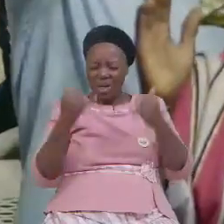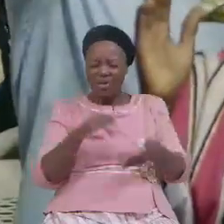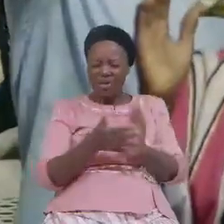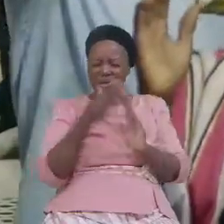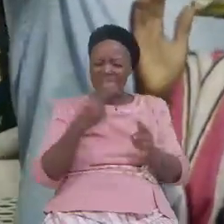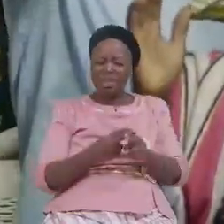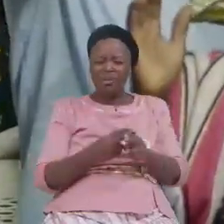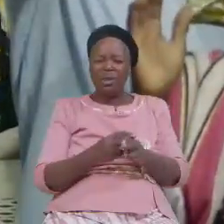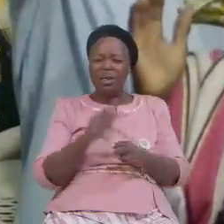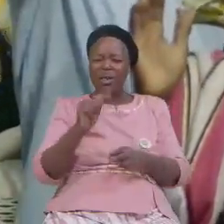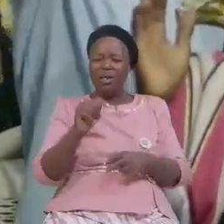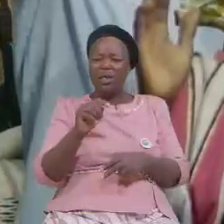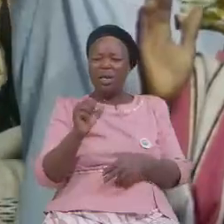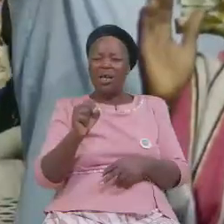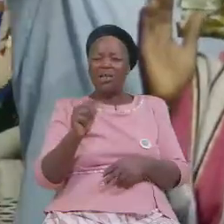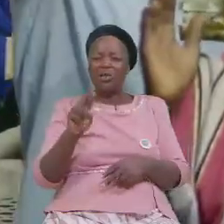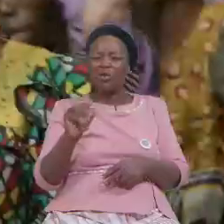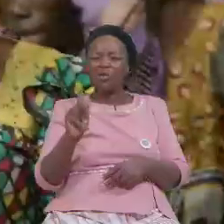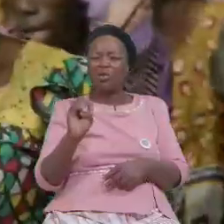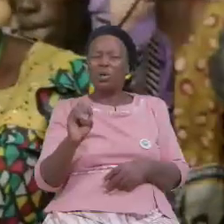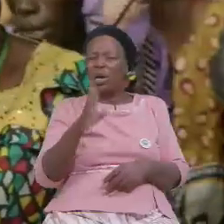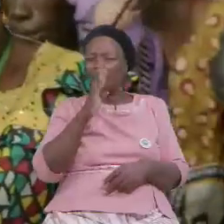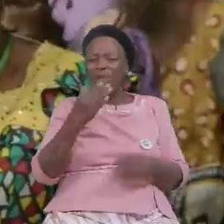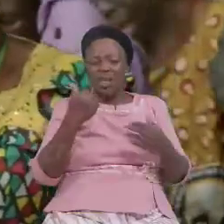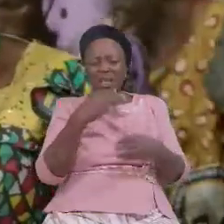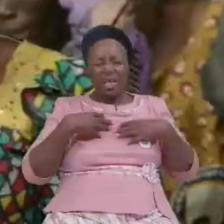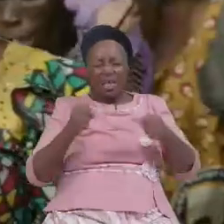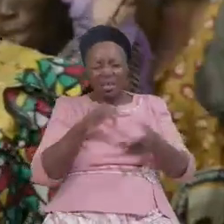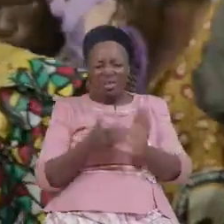Stroke, be healed in Jesus' name.